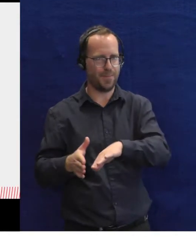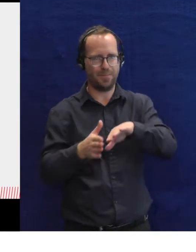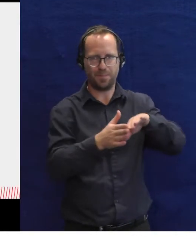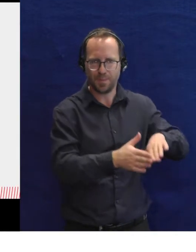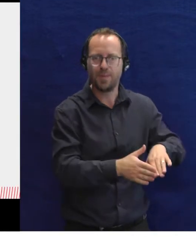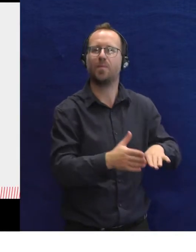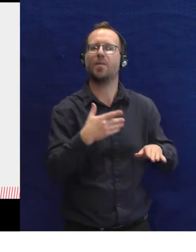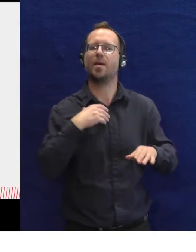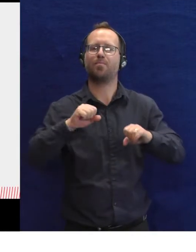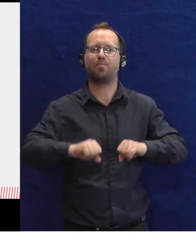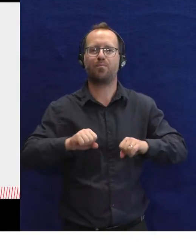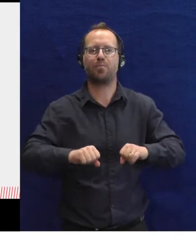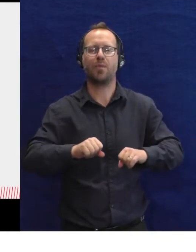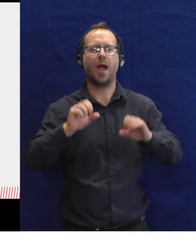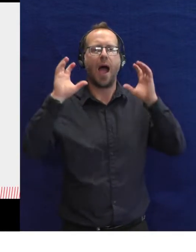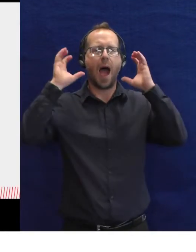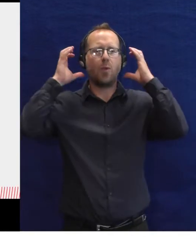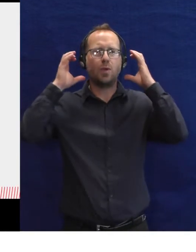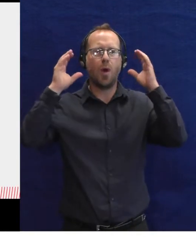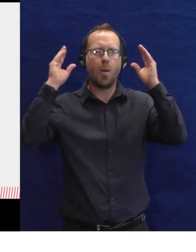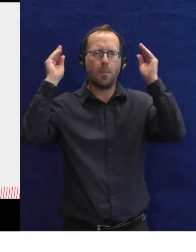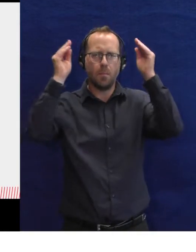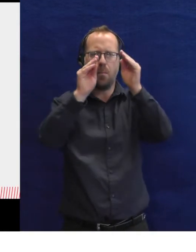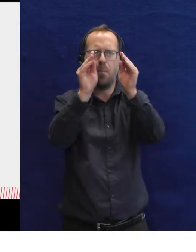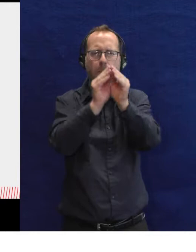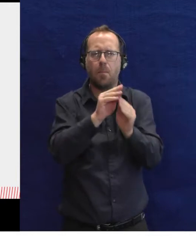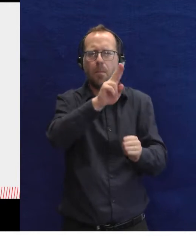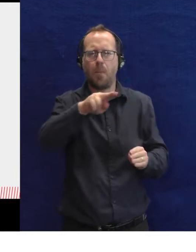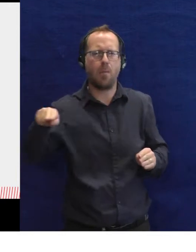Okay, let's speak shortly about the traditional audio description creation.